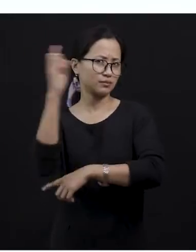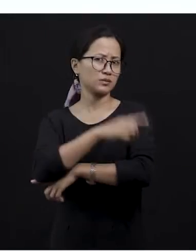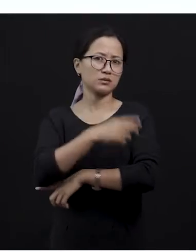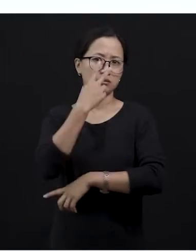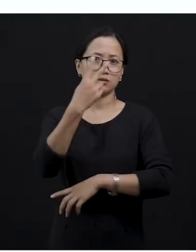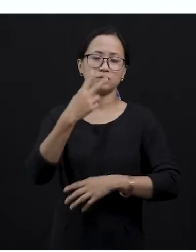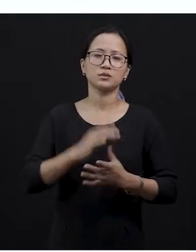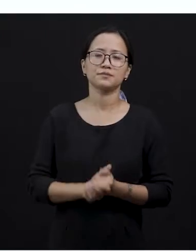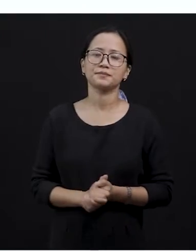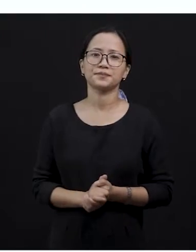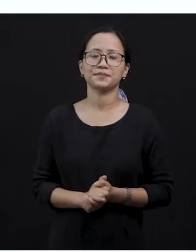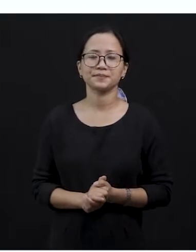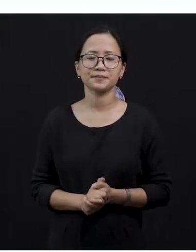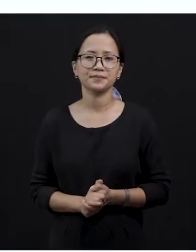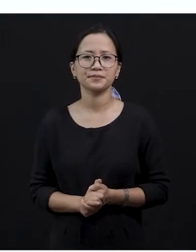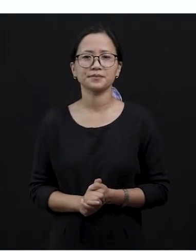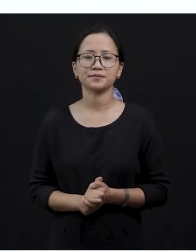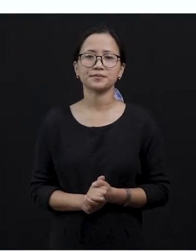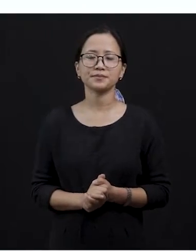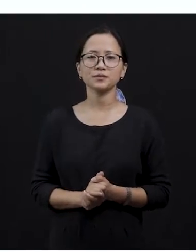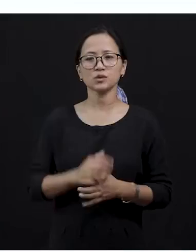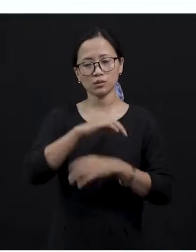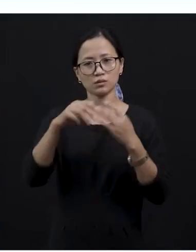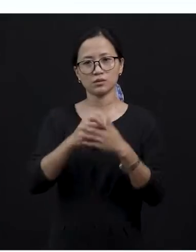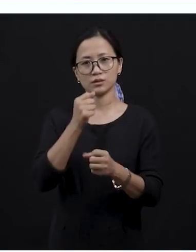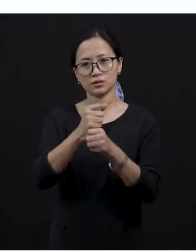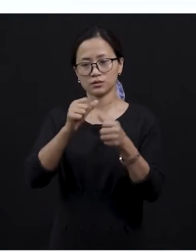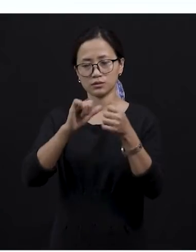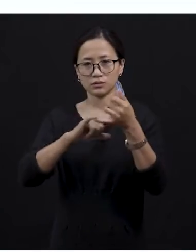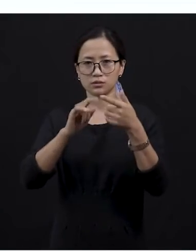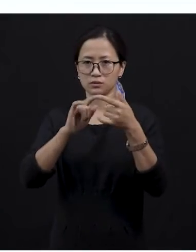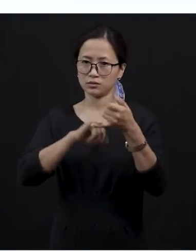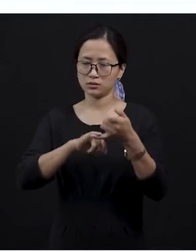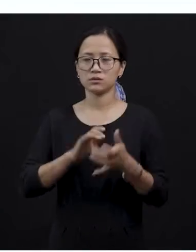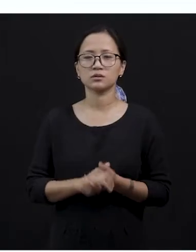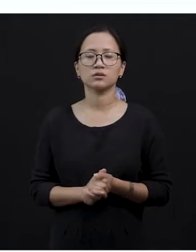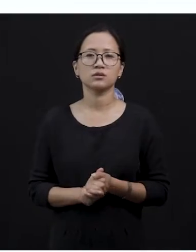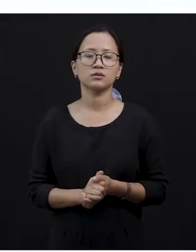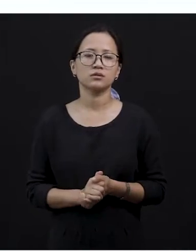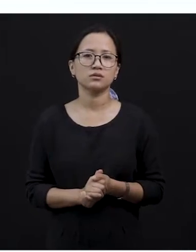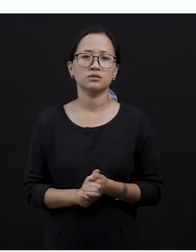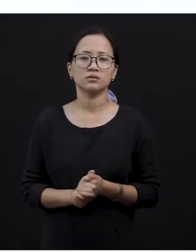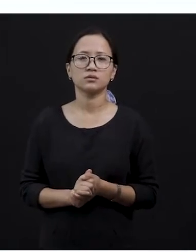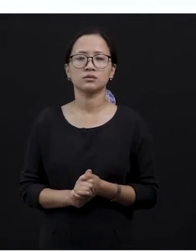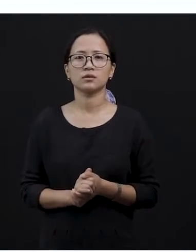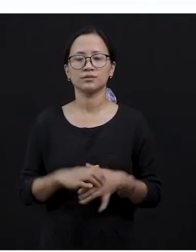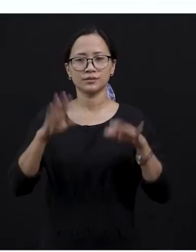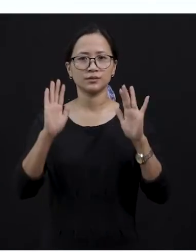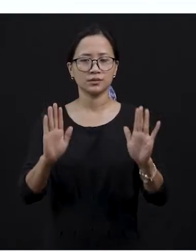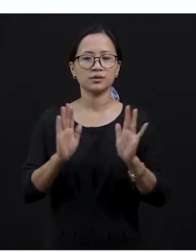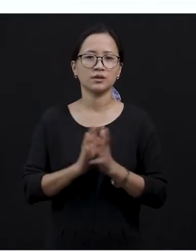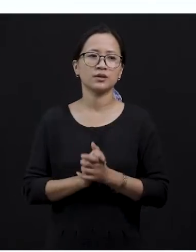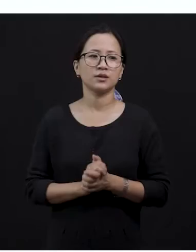clouds, they're also, just gases, okay? Water vapor, oxygen. So all this comes under gases. So we